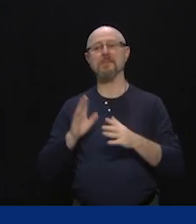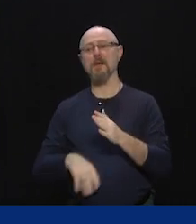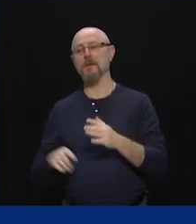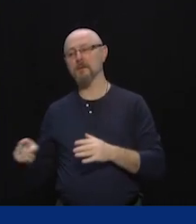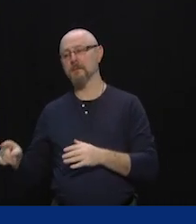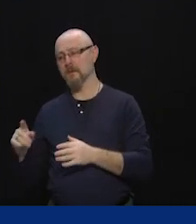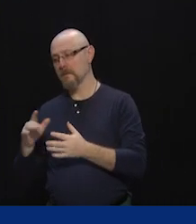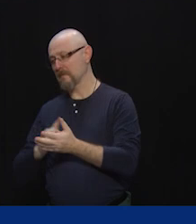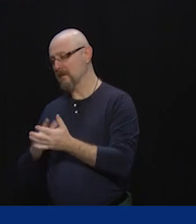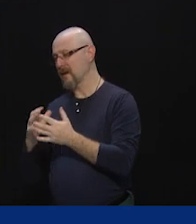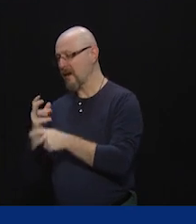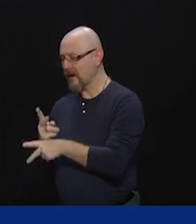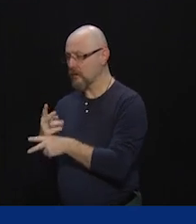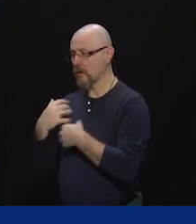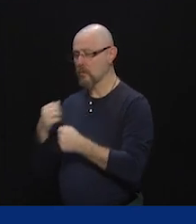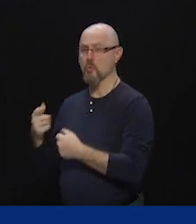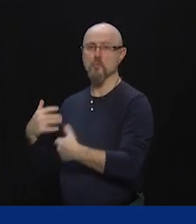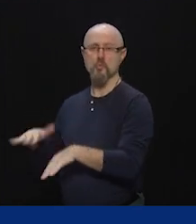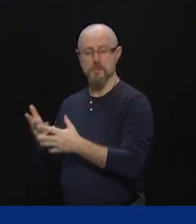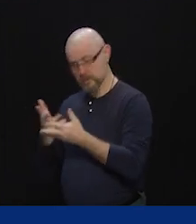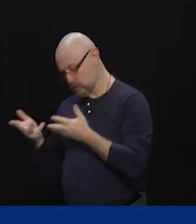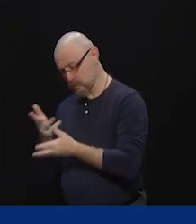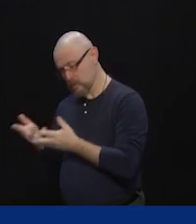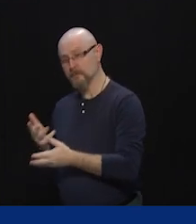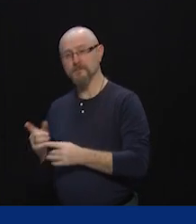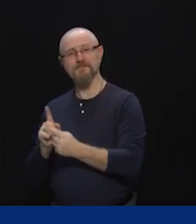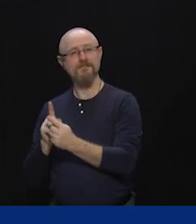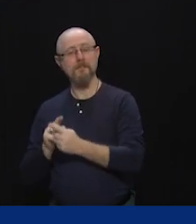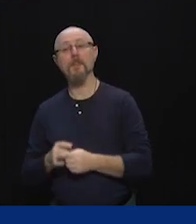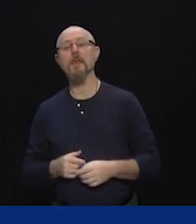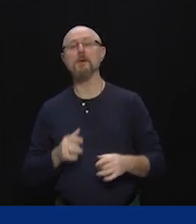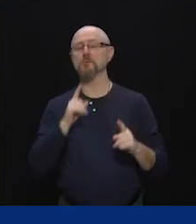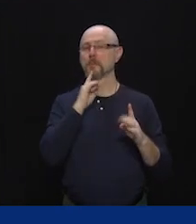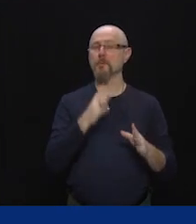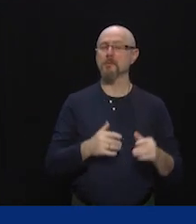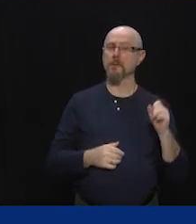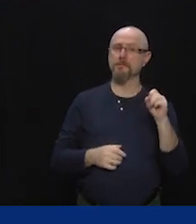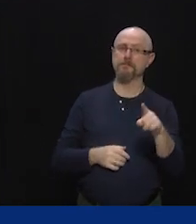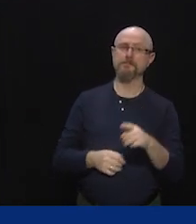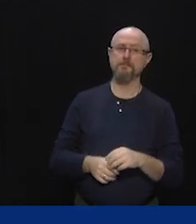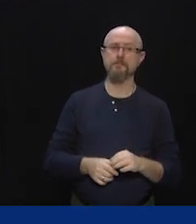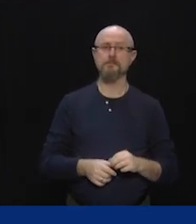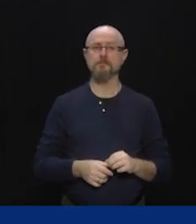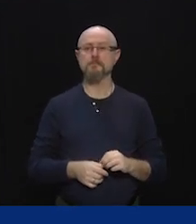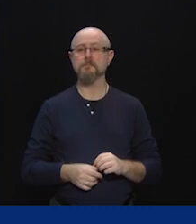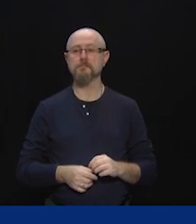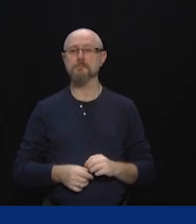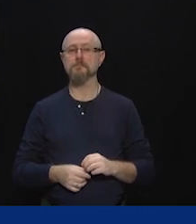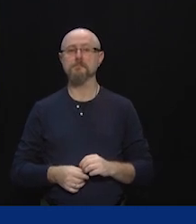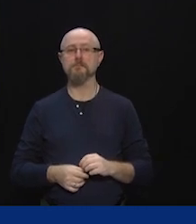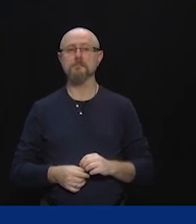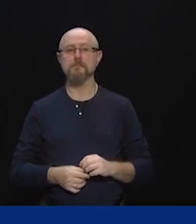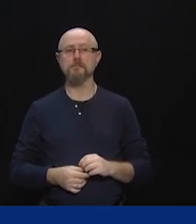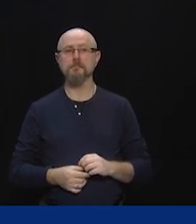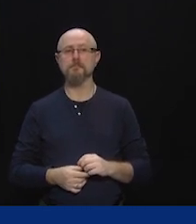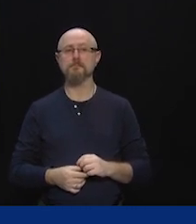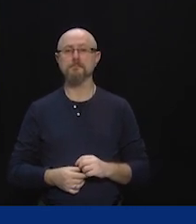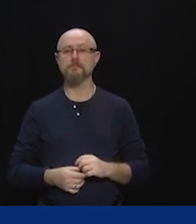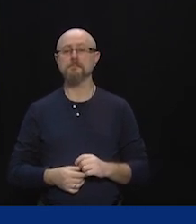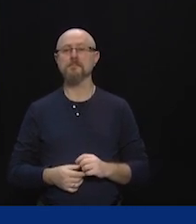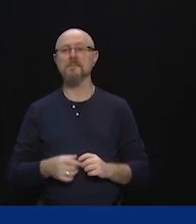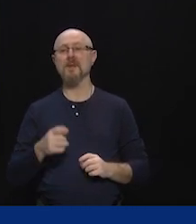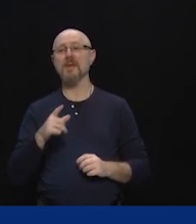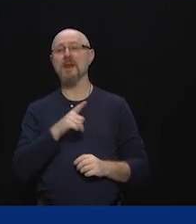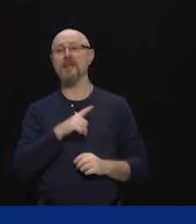decision. Governor, you've talked about allowing lawmakers to meet remotely for a